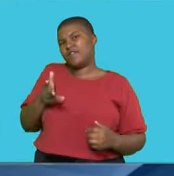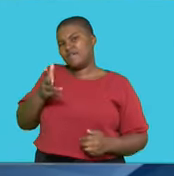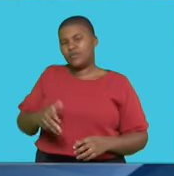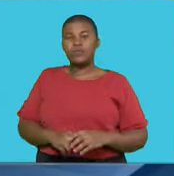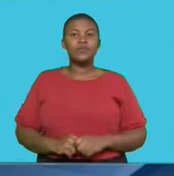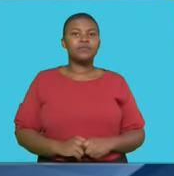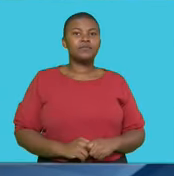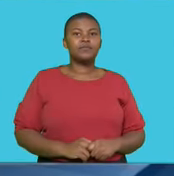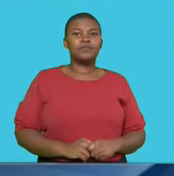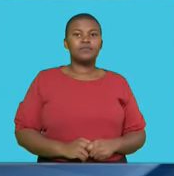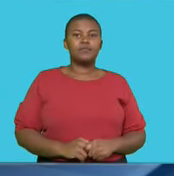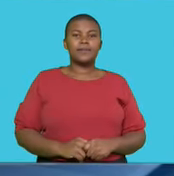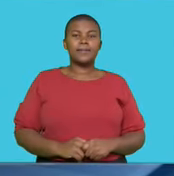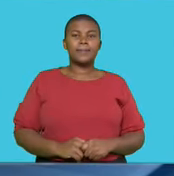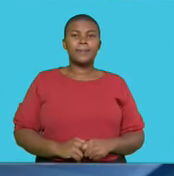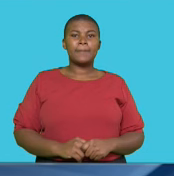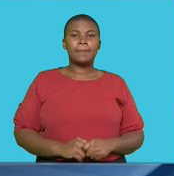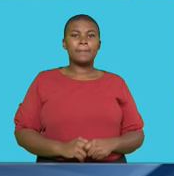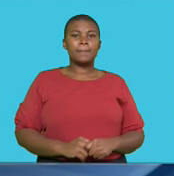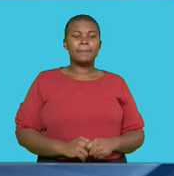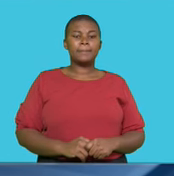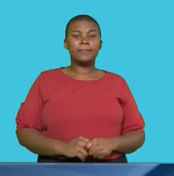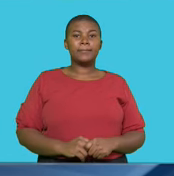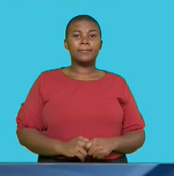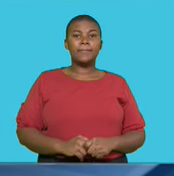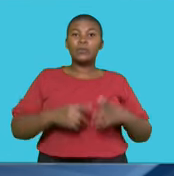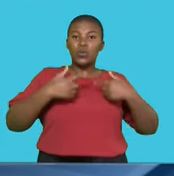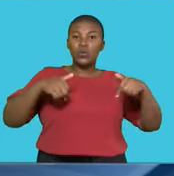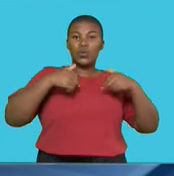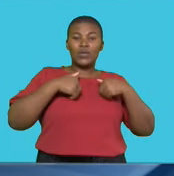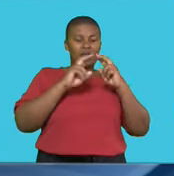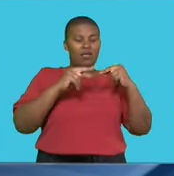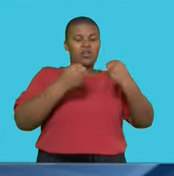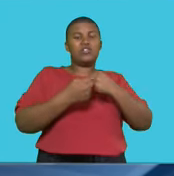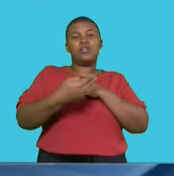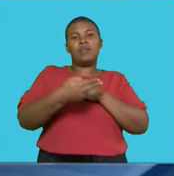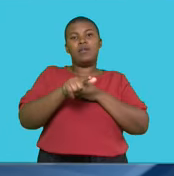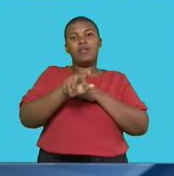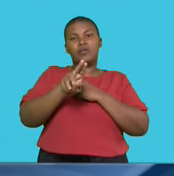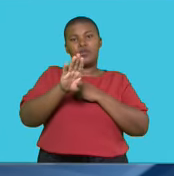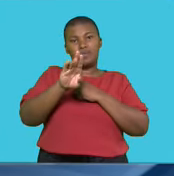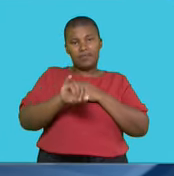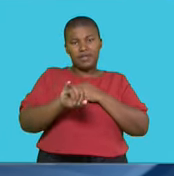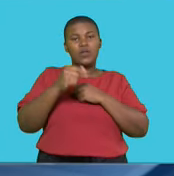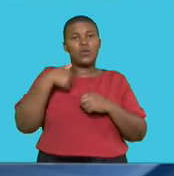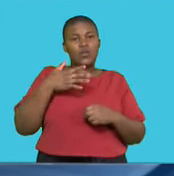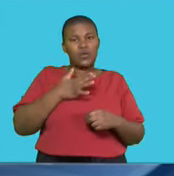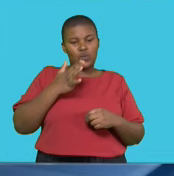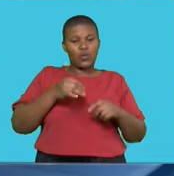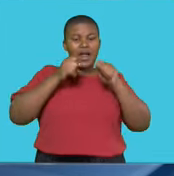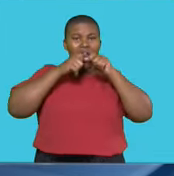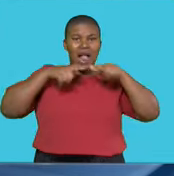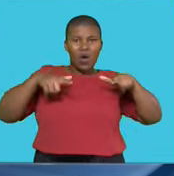main thing is the as a Shubi nation, it's quite sad when we are a Shubi, but your language is not